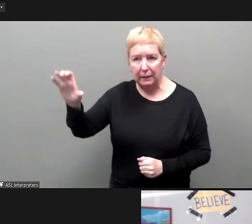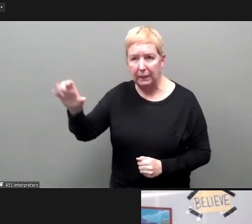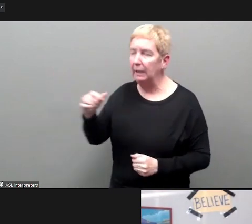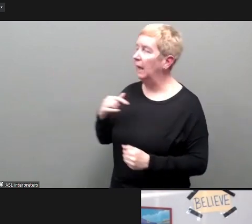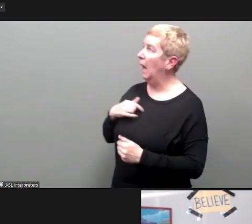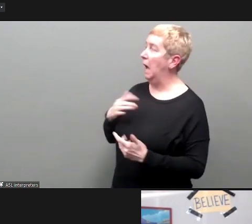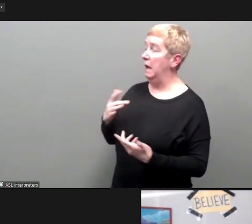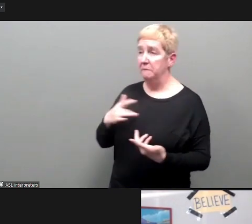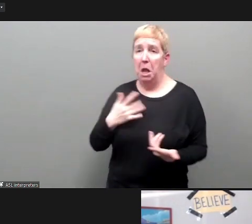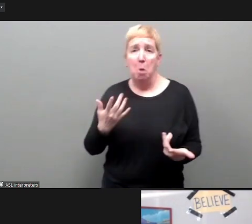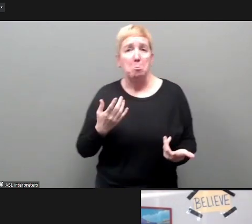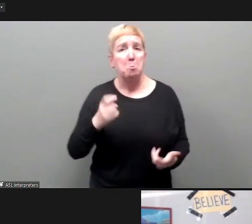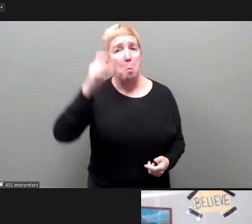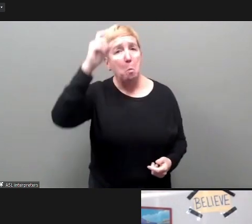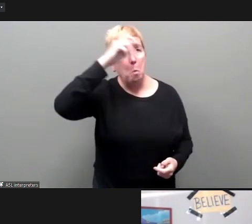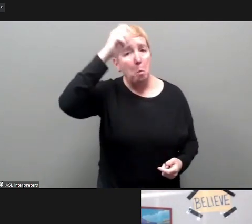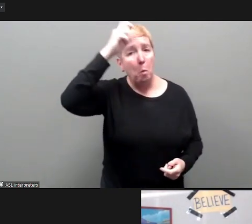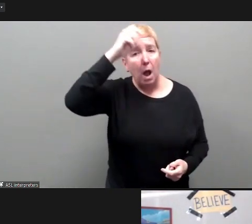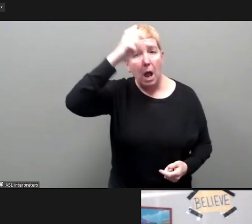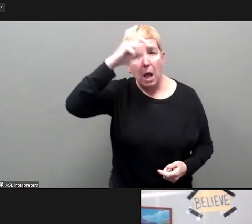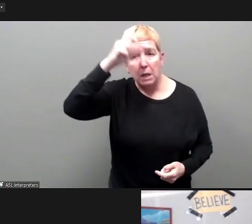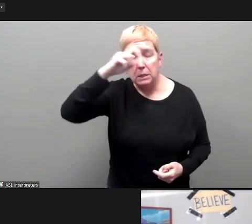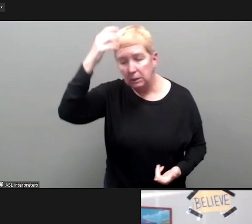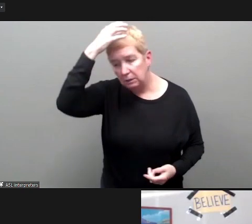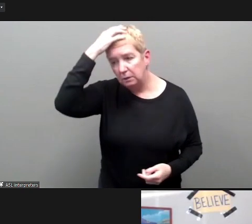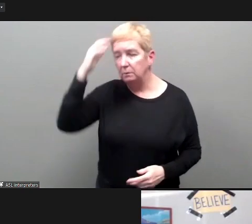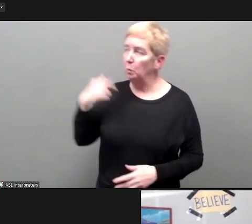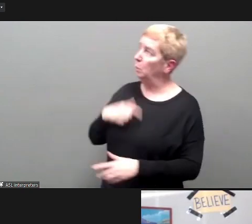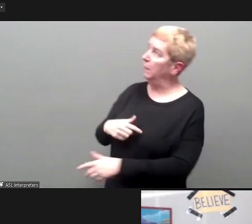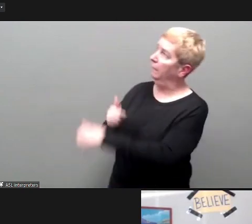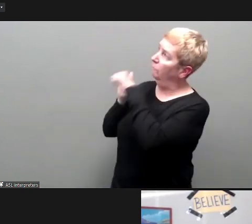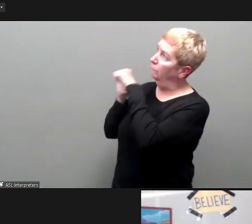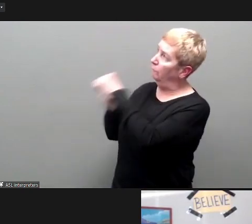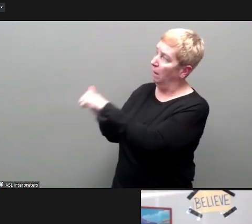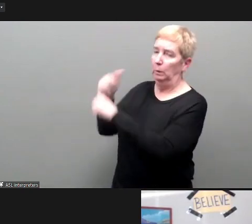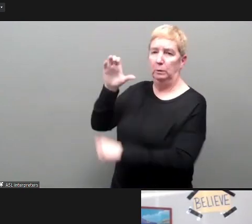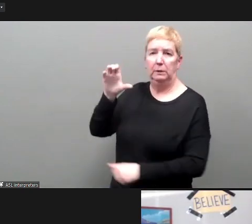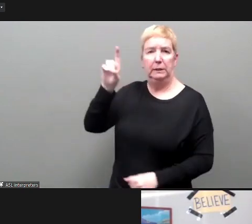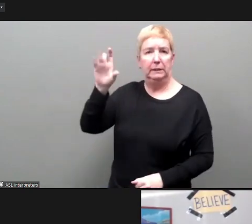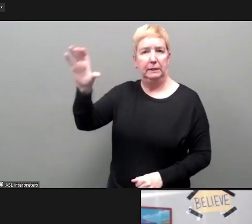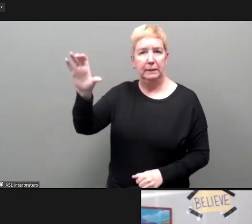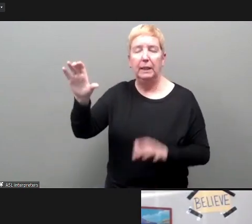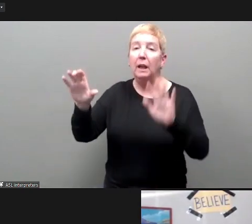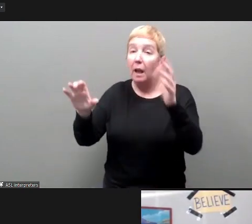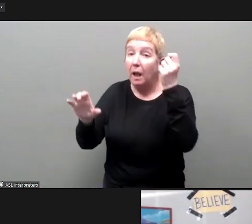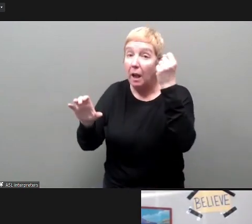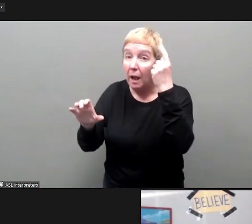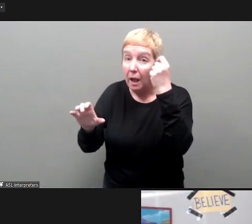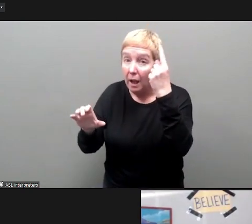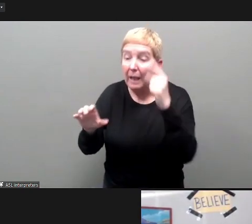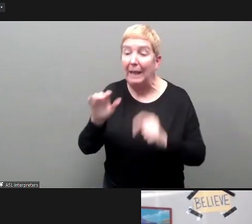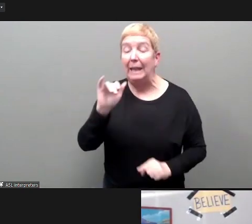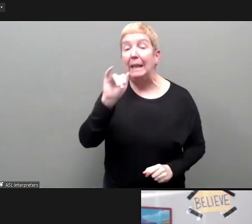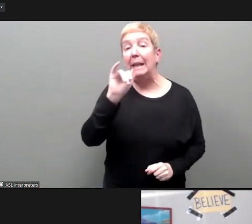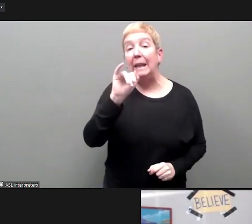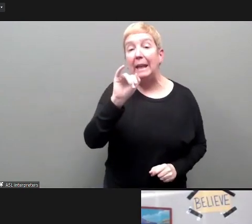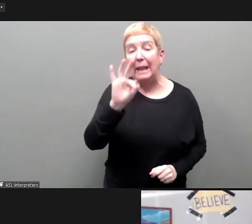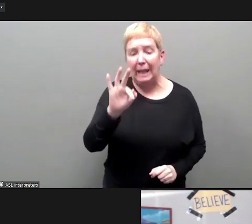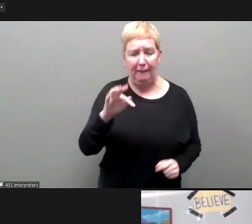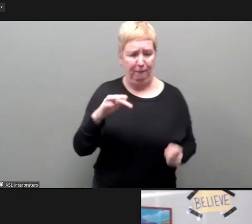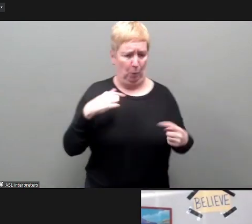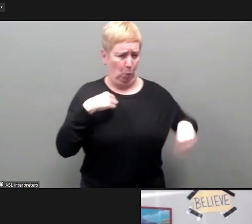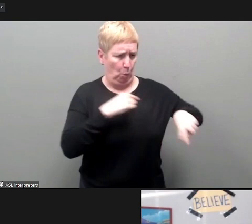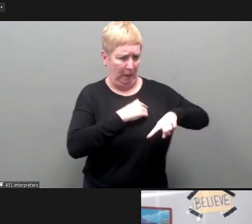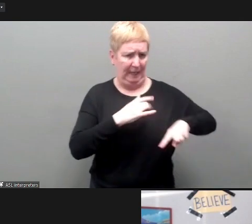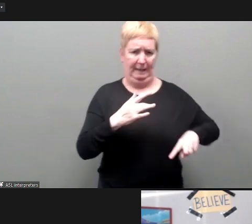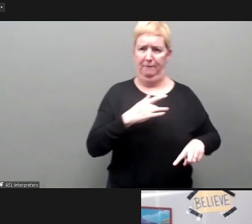wise practice on our part to go along with CDC guidance, except when we have convincing or compelling